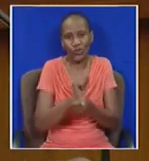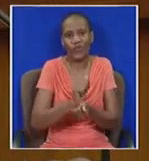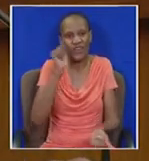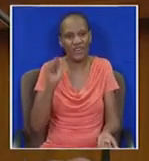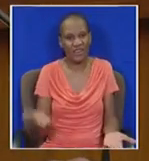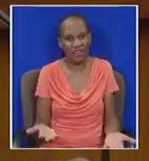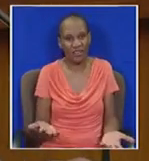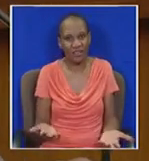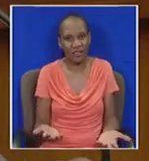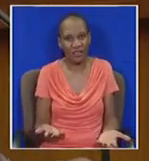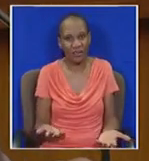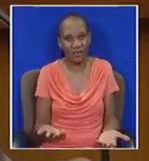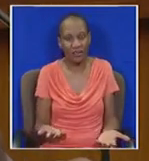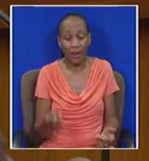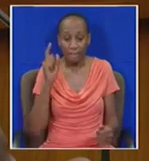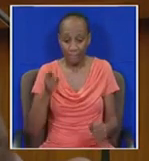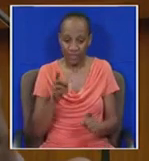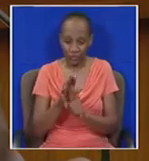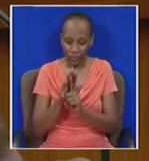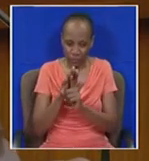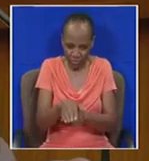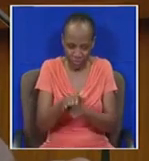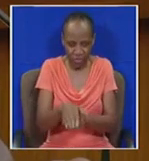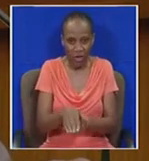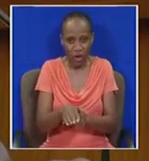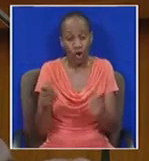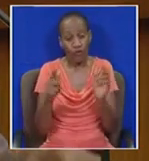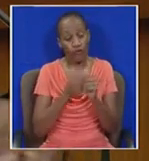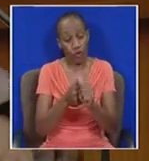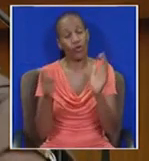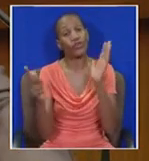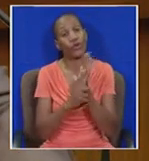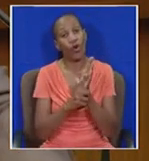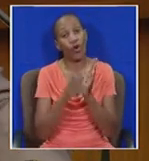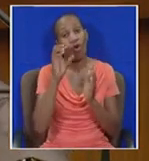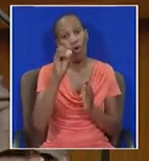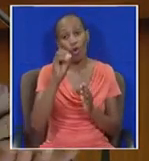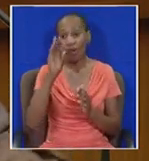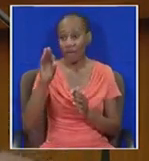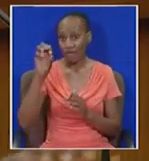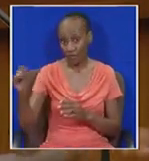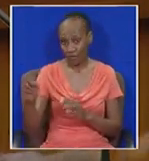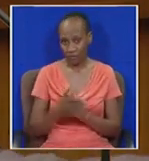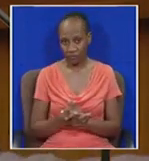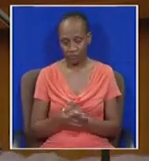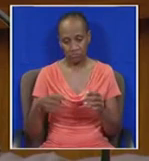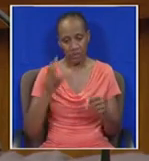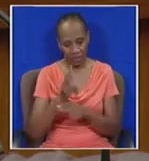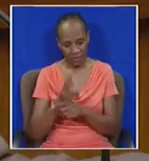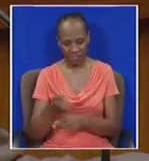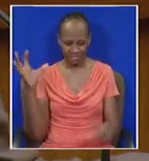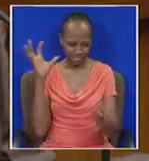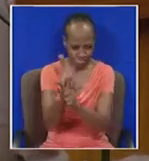enemy and hold them under the laws of the Orange Free State. An attack, I repeat,